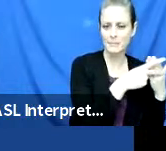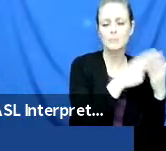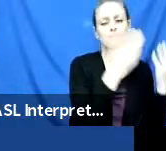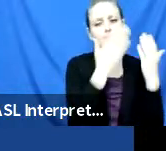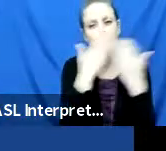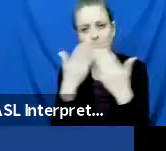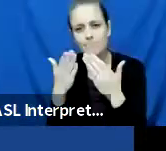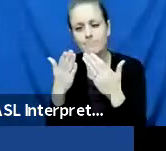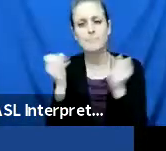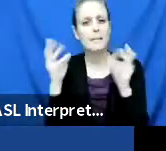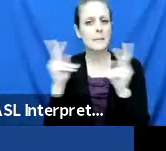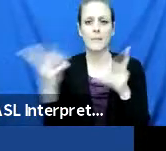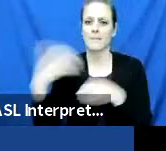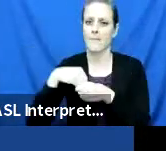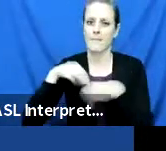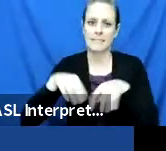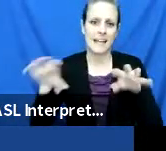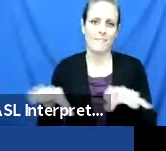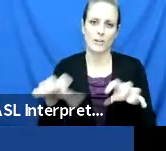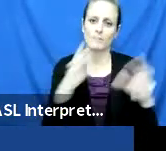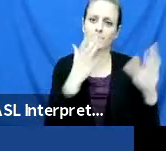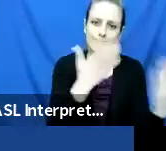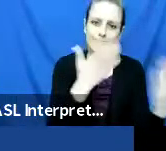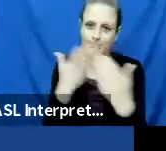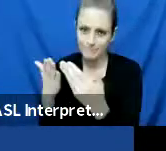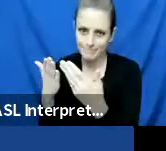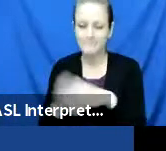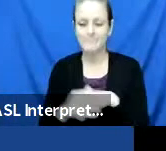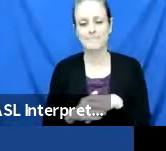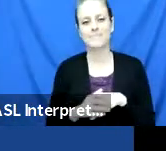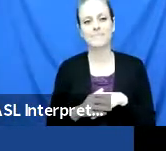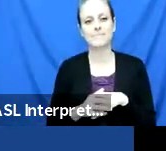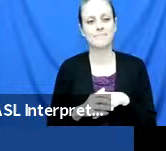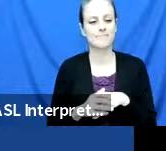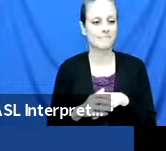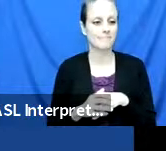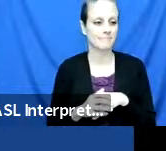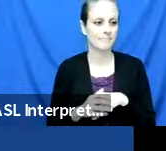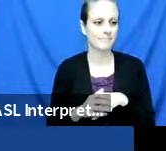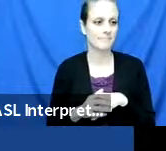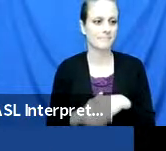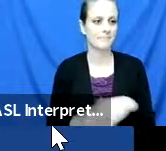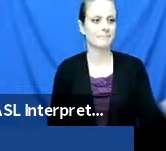many hands into this effort. So thank you for that.